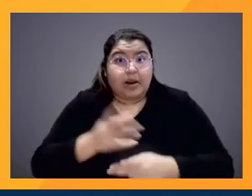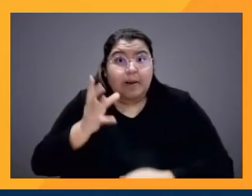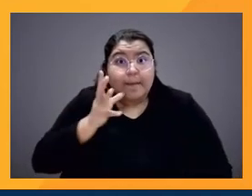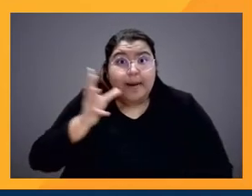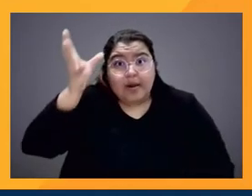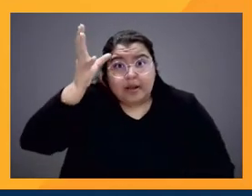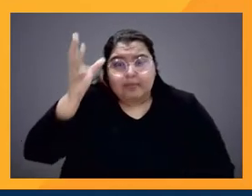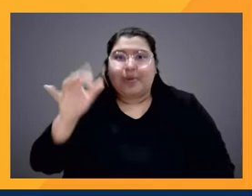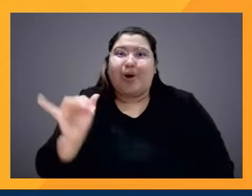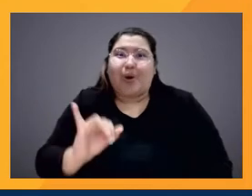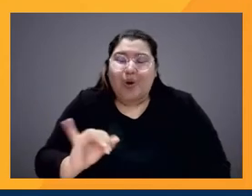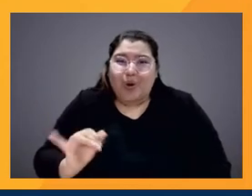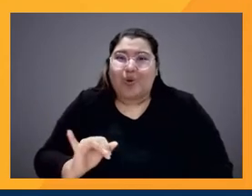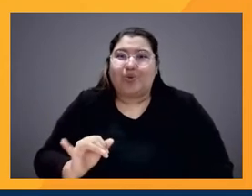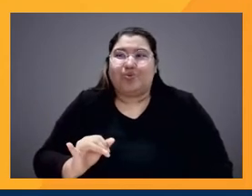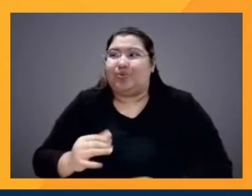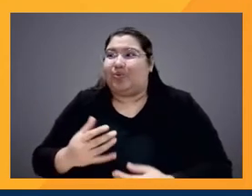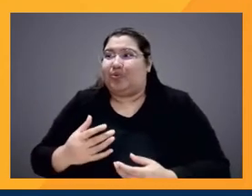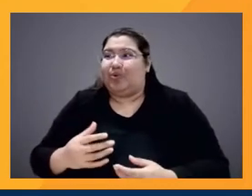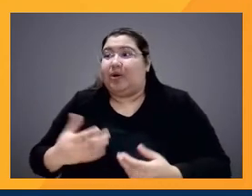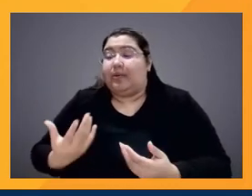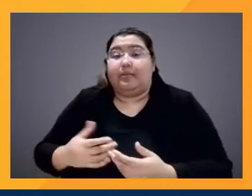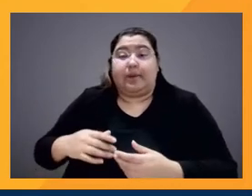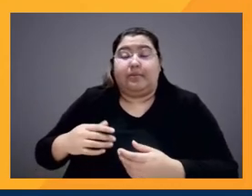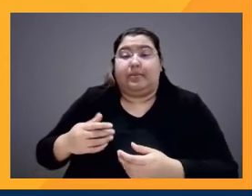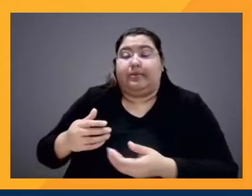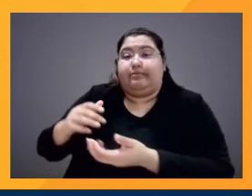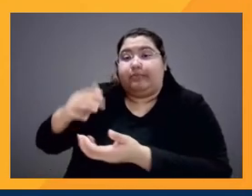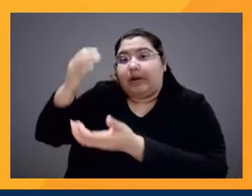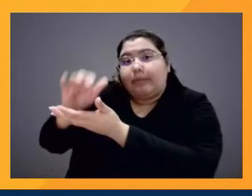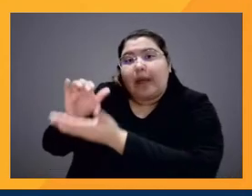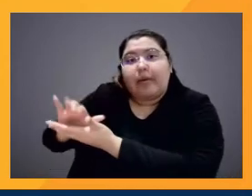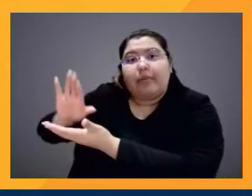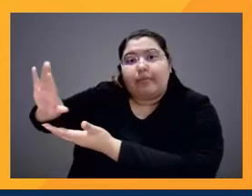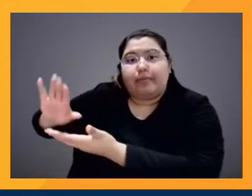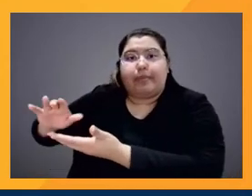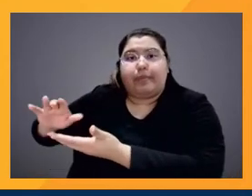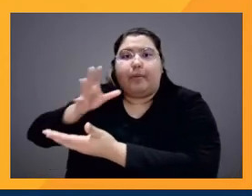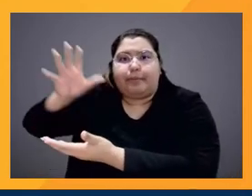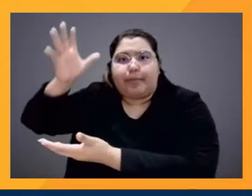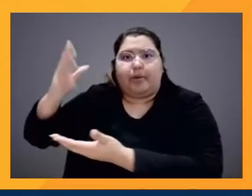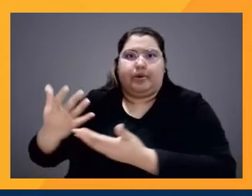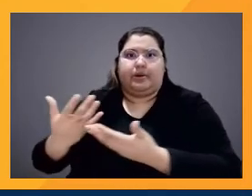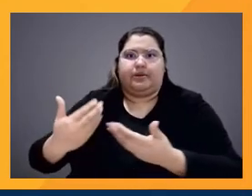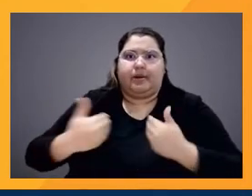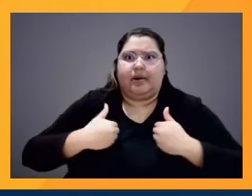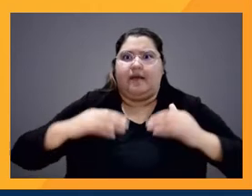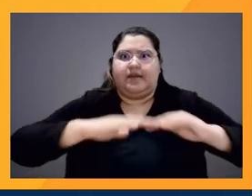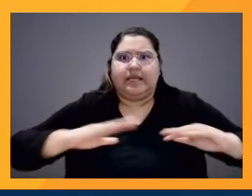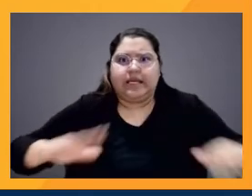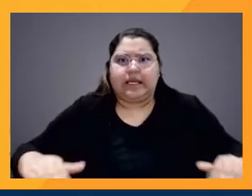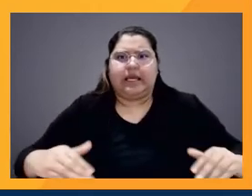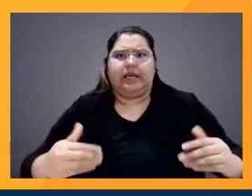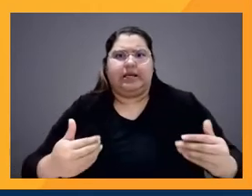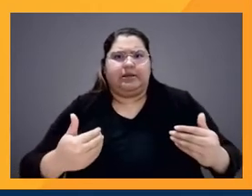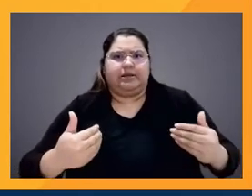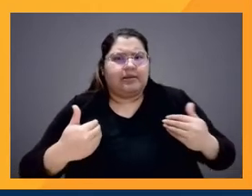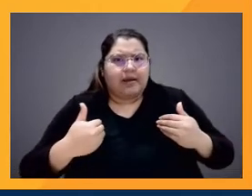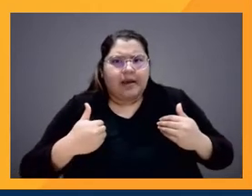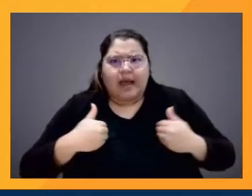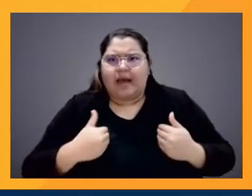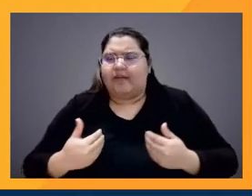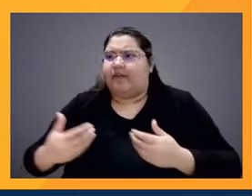growing problem in particular for women, and I think this is an issue that we see across all age groups.